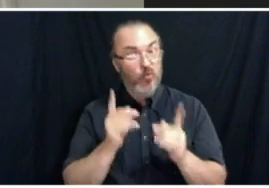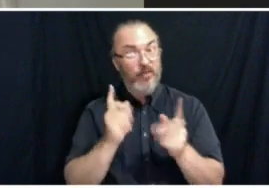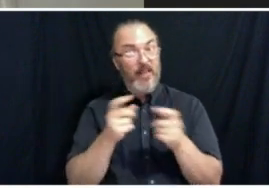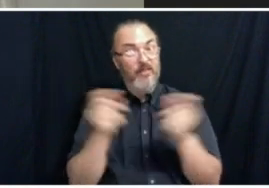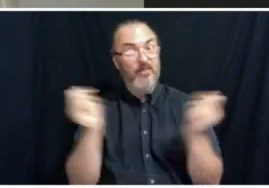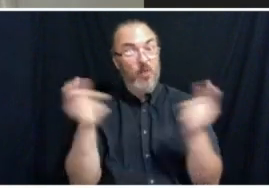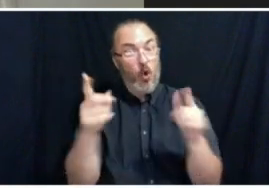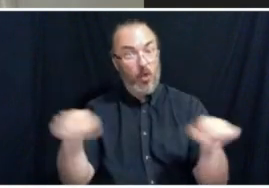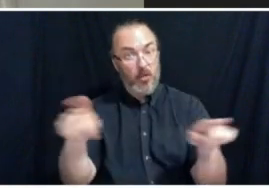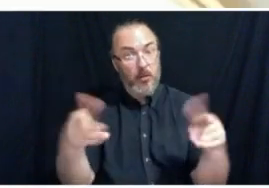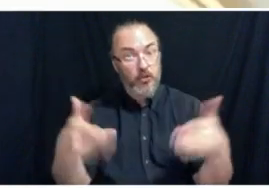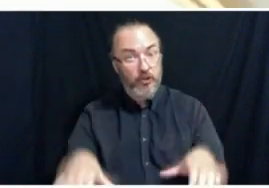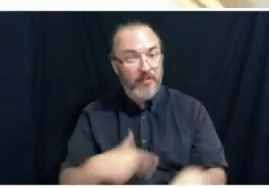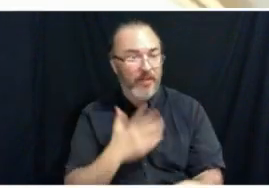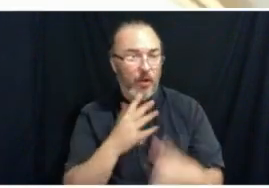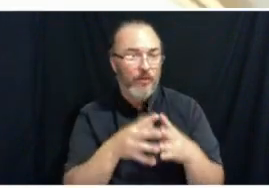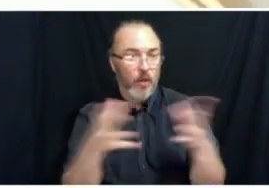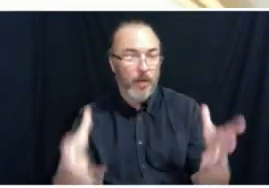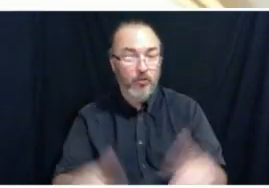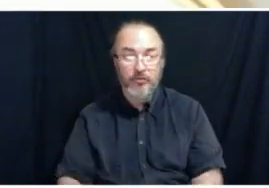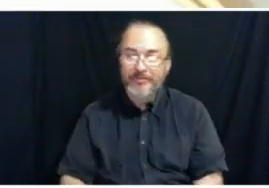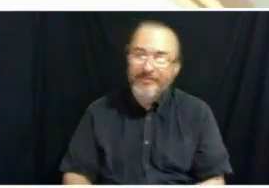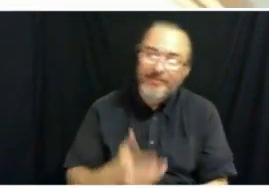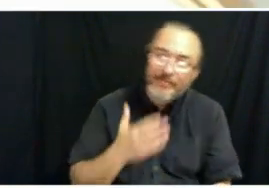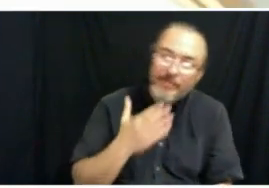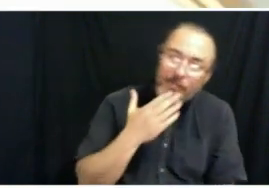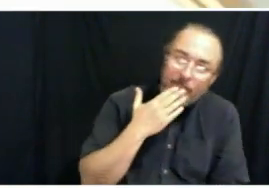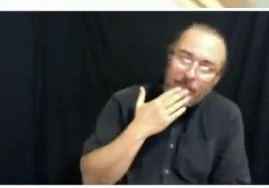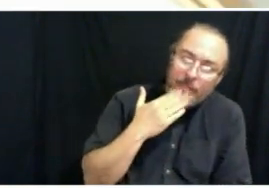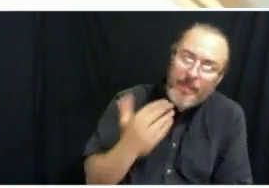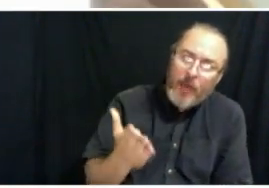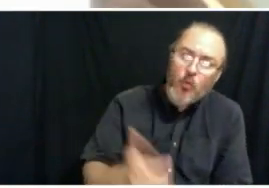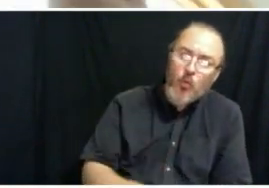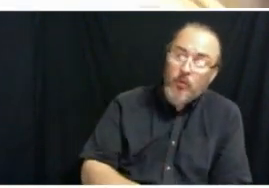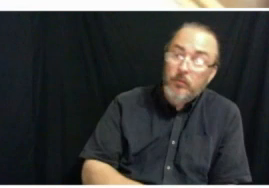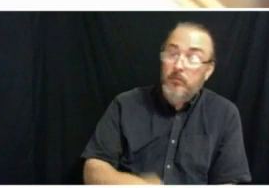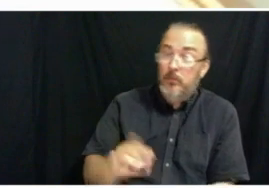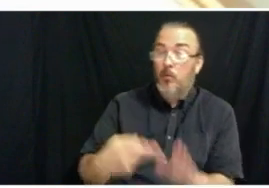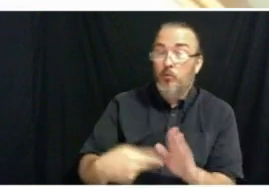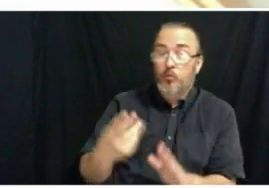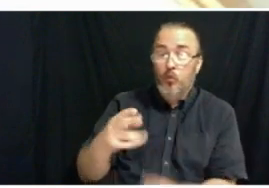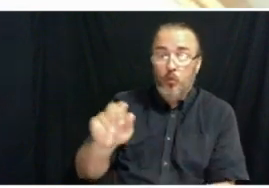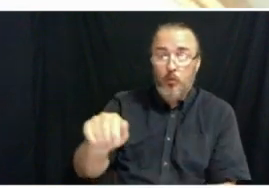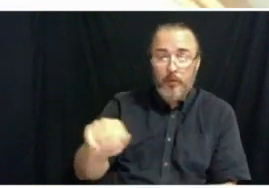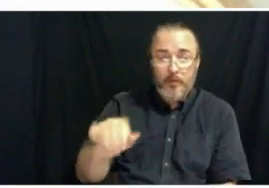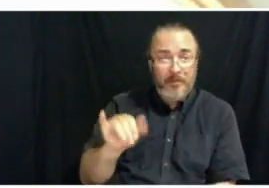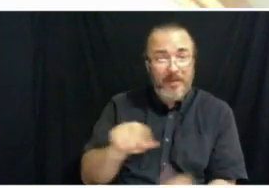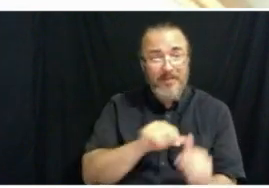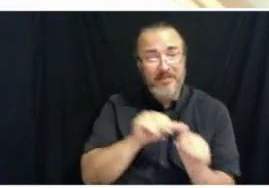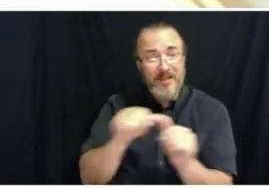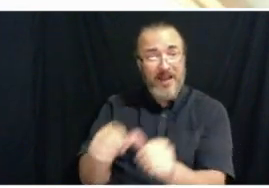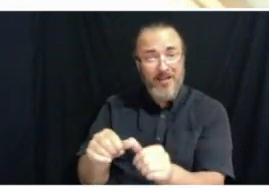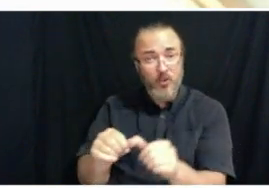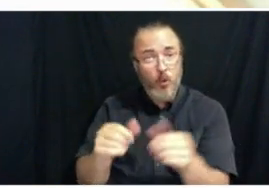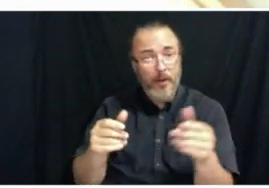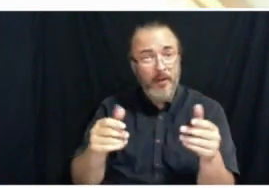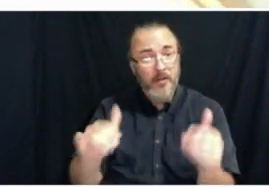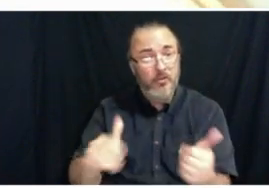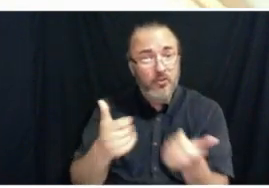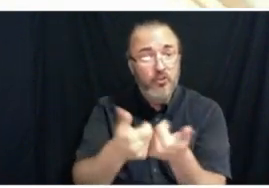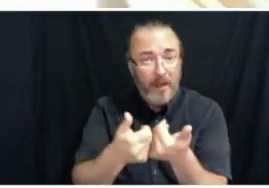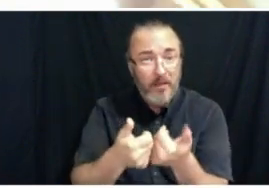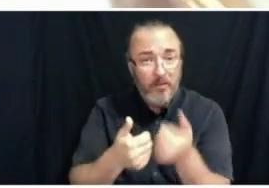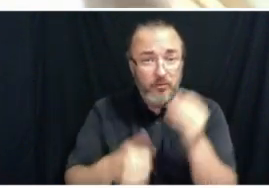Dave. Thank you, Jaime. No, it's absolutely true. And I think, it's an ongoing challenge to actually shift the political discourse so